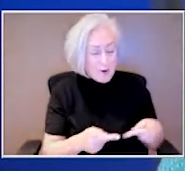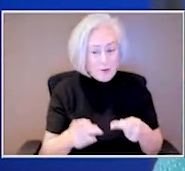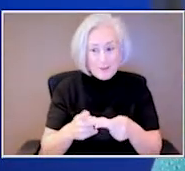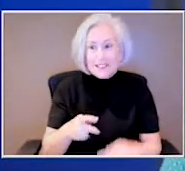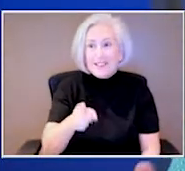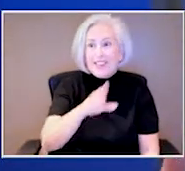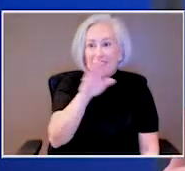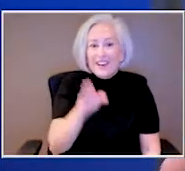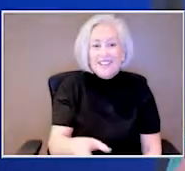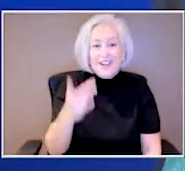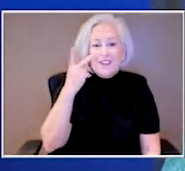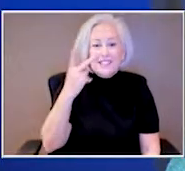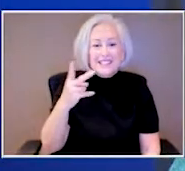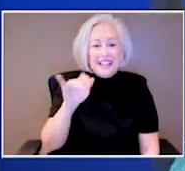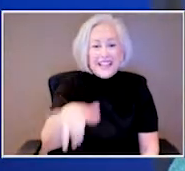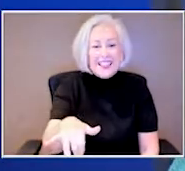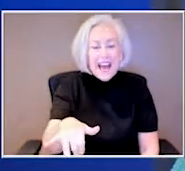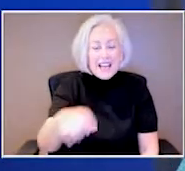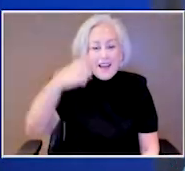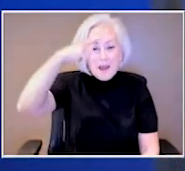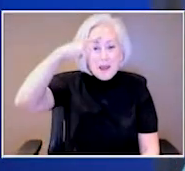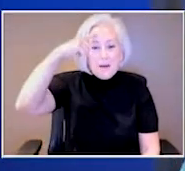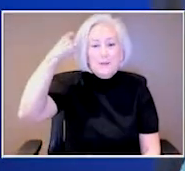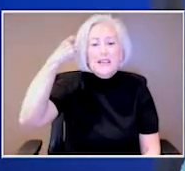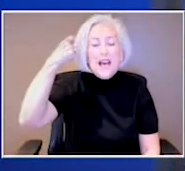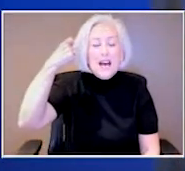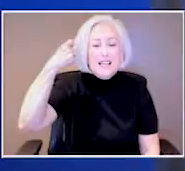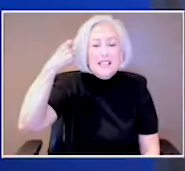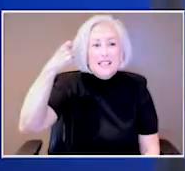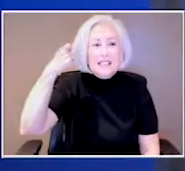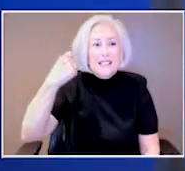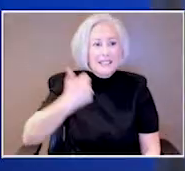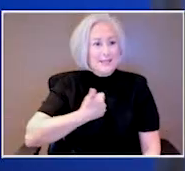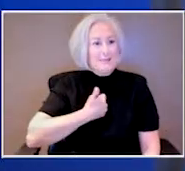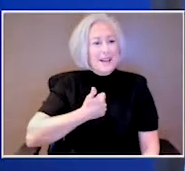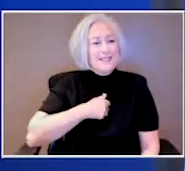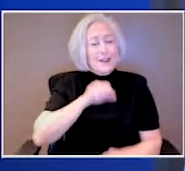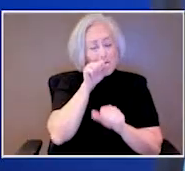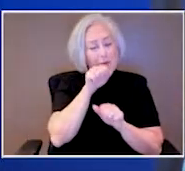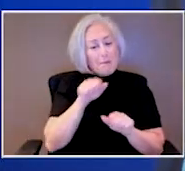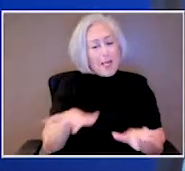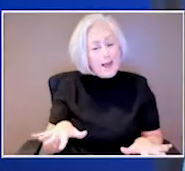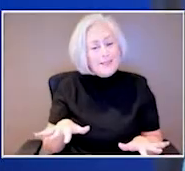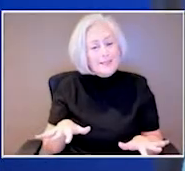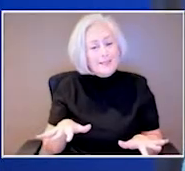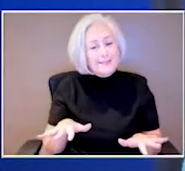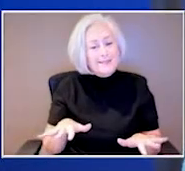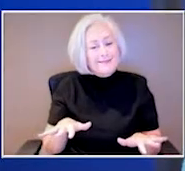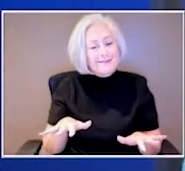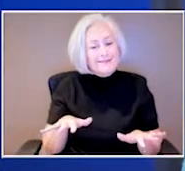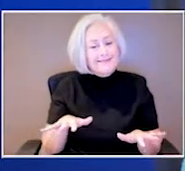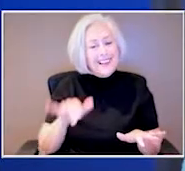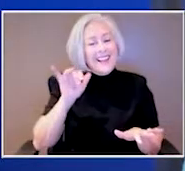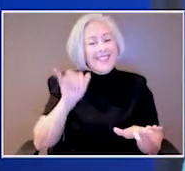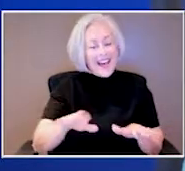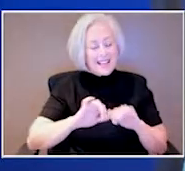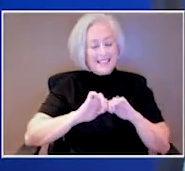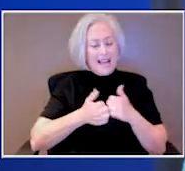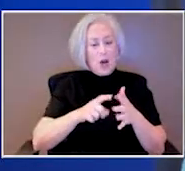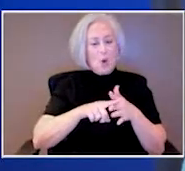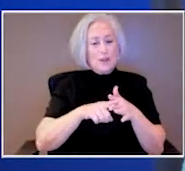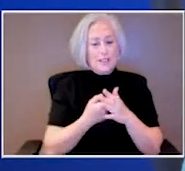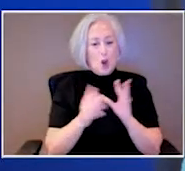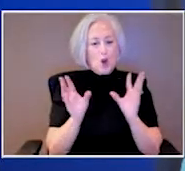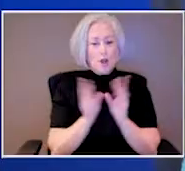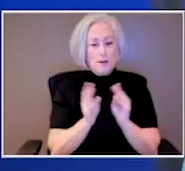what we're doing, because I've been blessed that starts the meeting. You know, yes, the scans